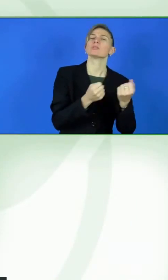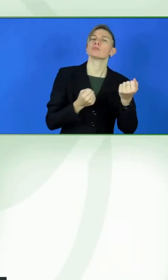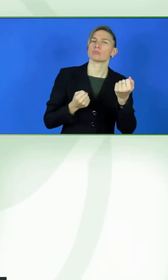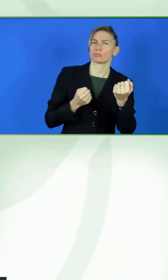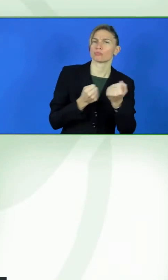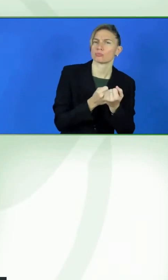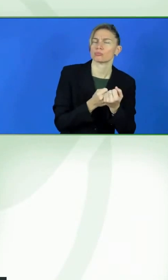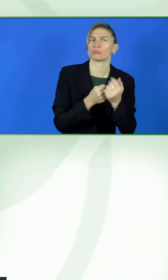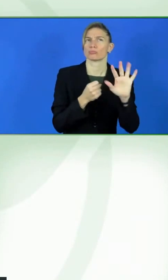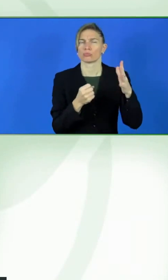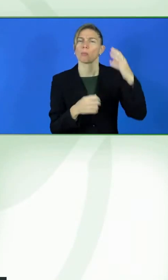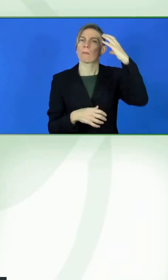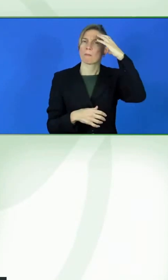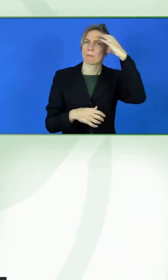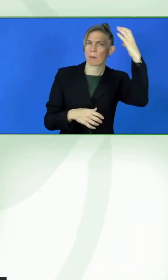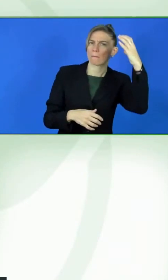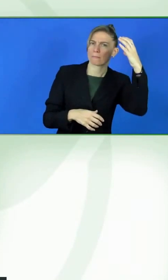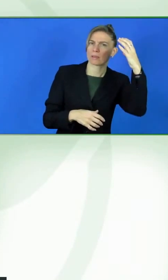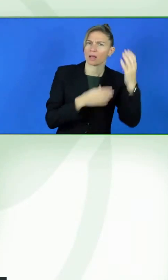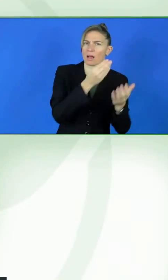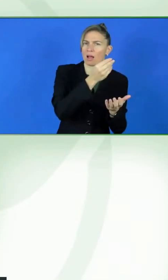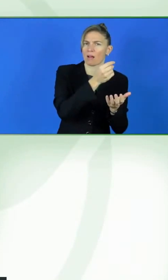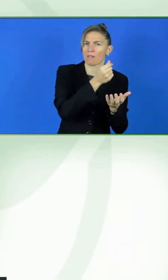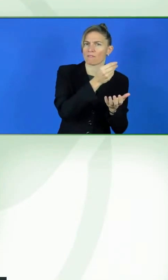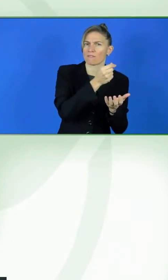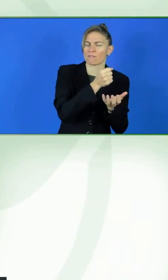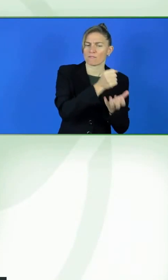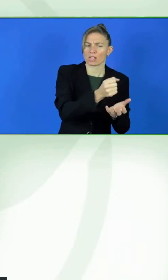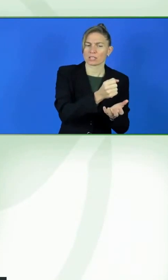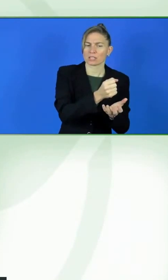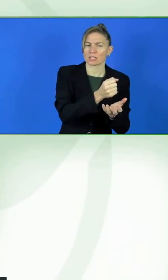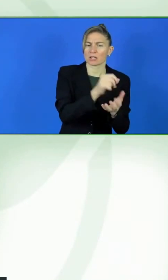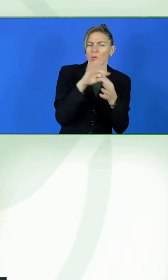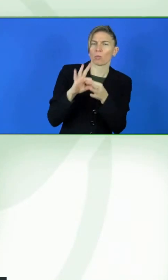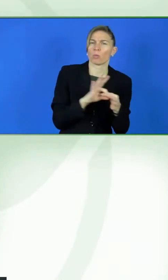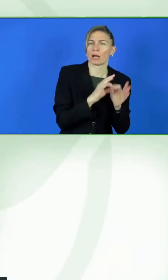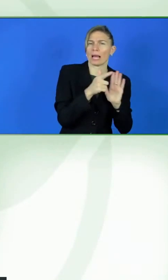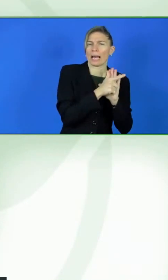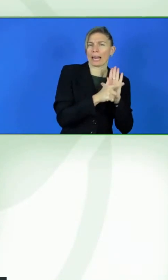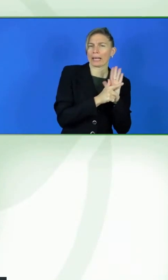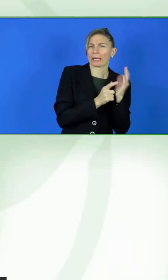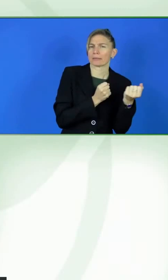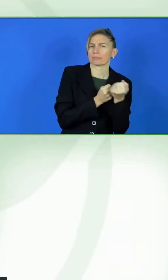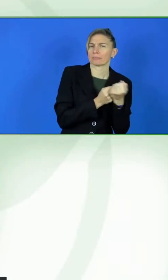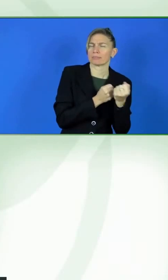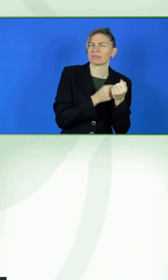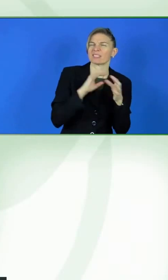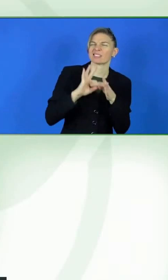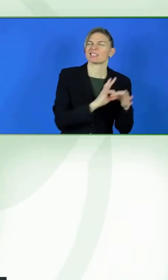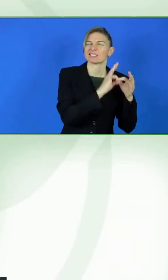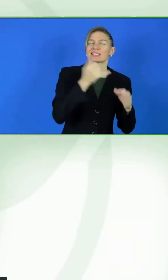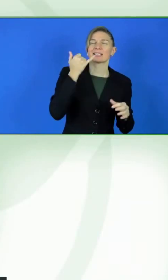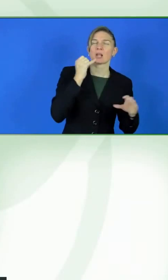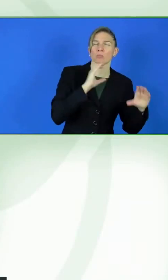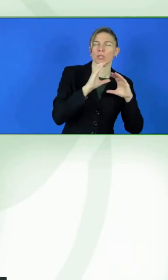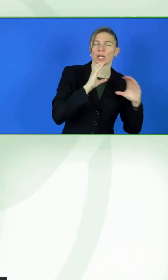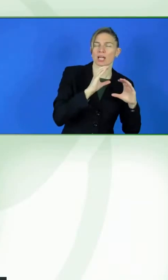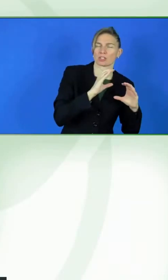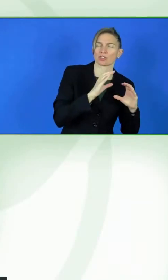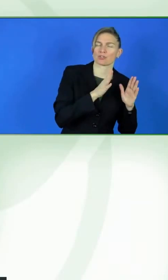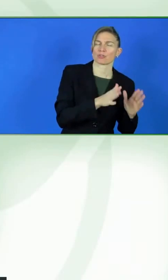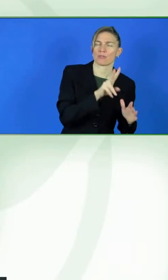scheme with some legal background in telecommunication, whereas